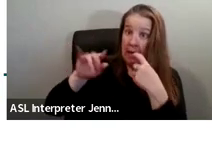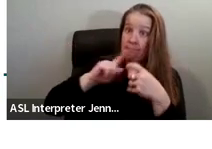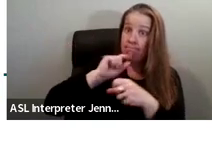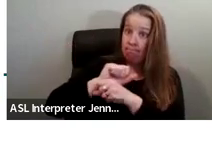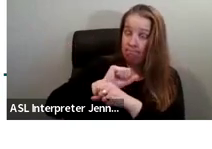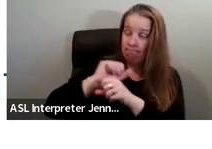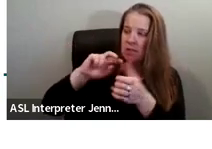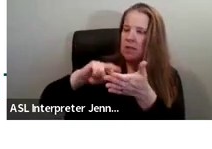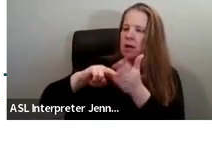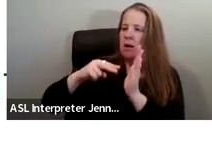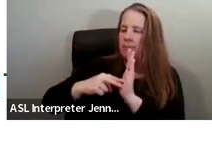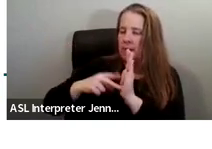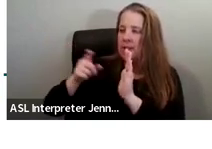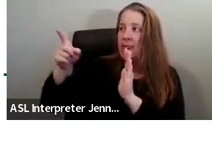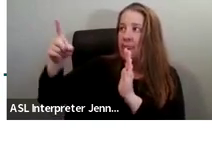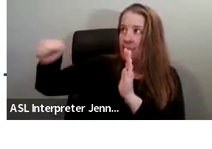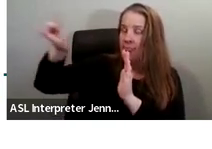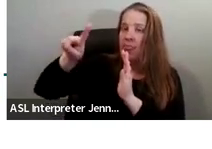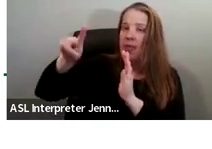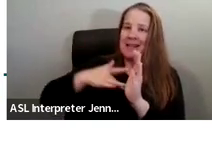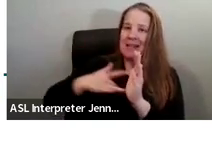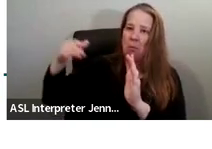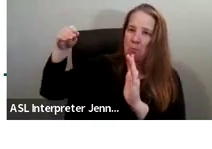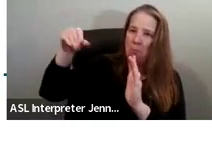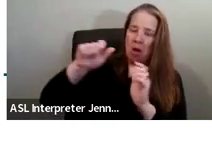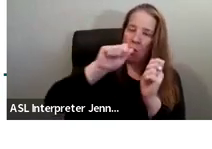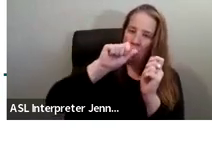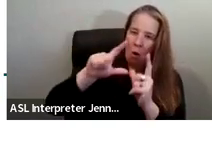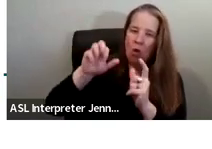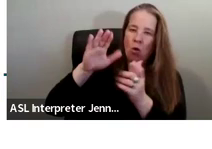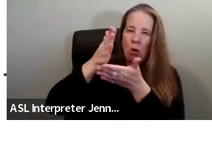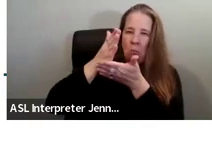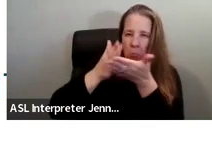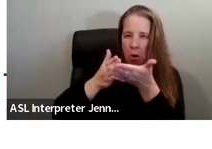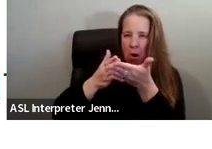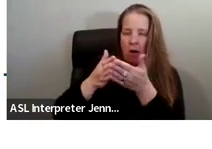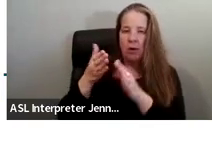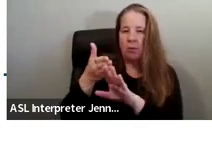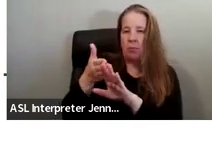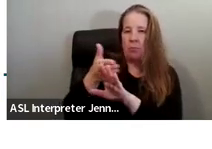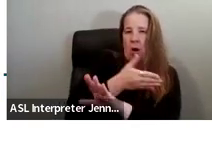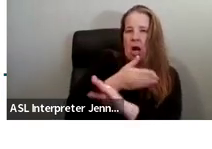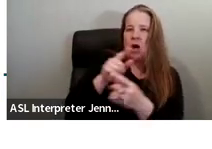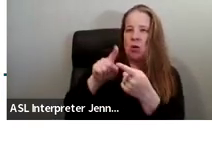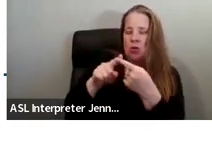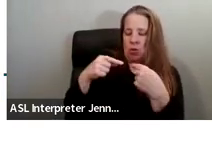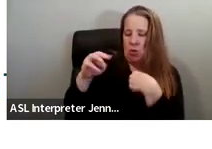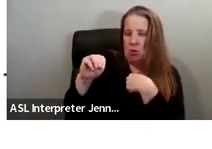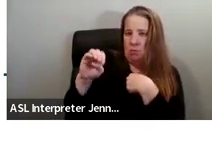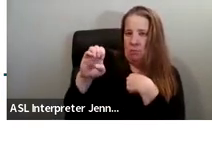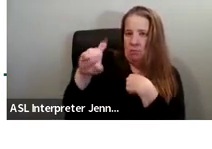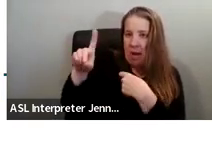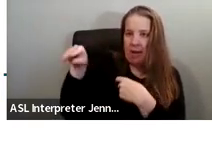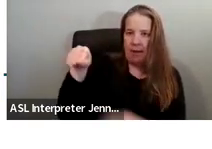entity is generally required to pay all or part of the cost of the claim prior to Medicaid making any payment.